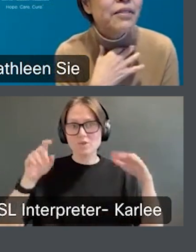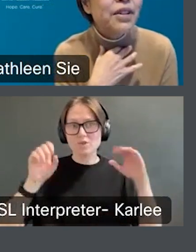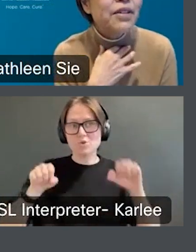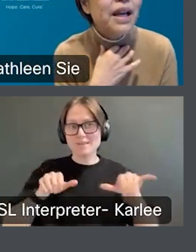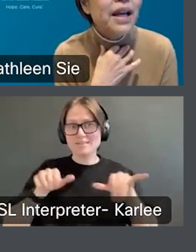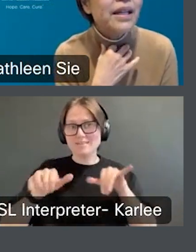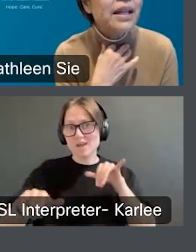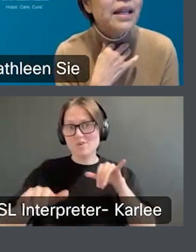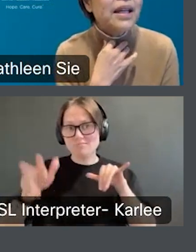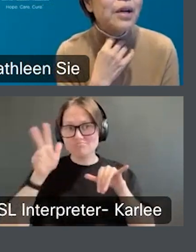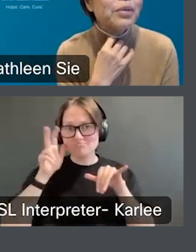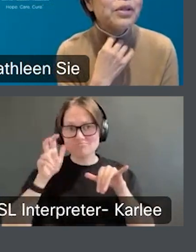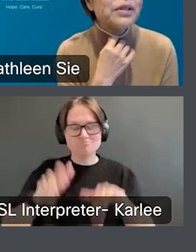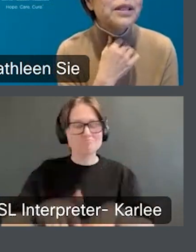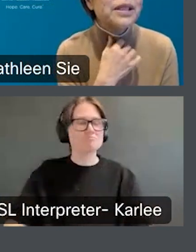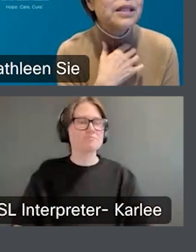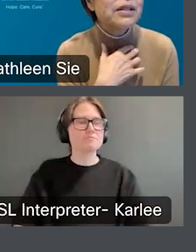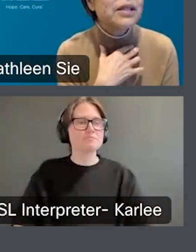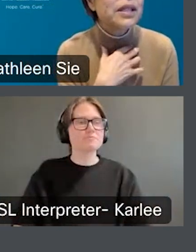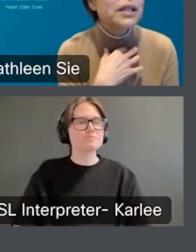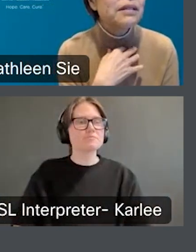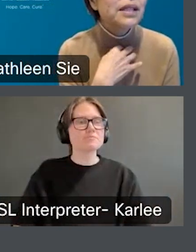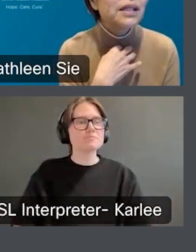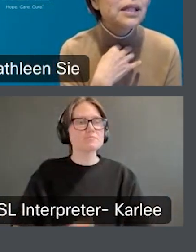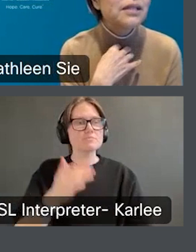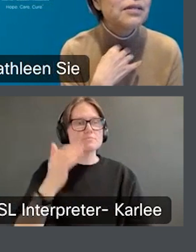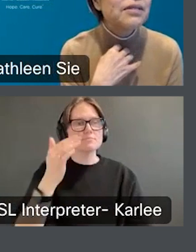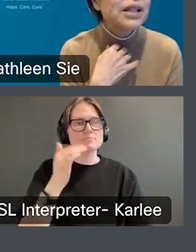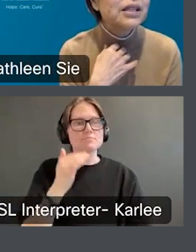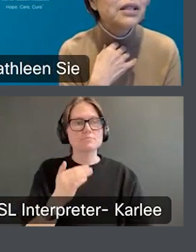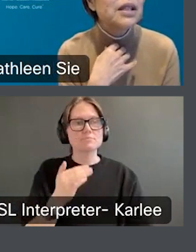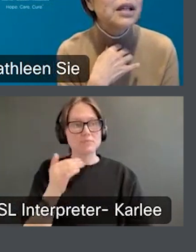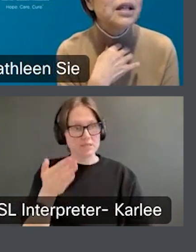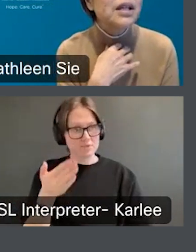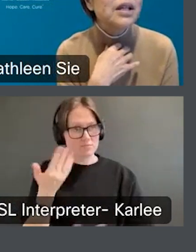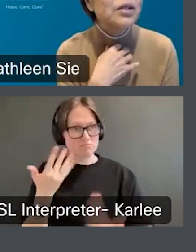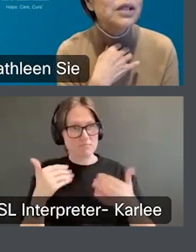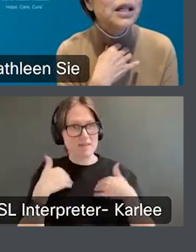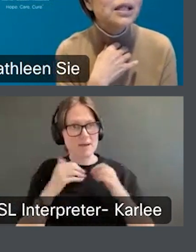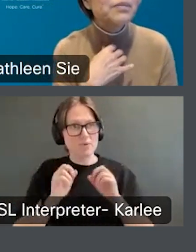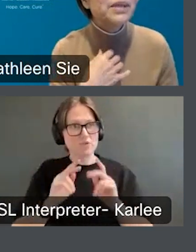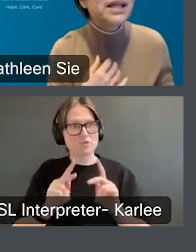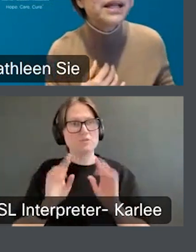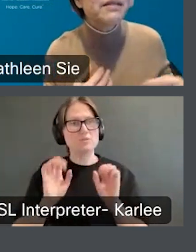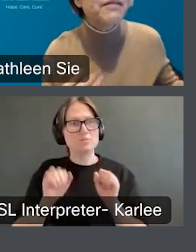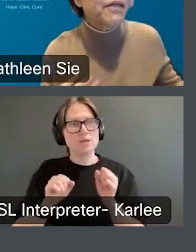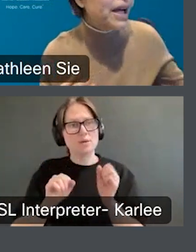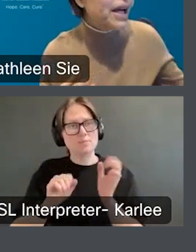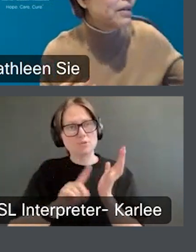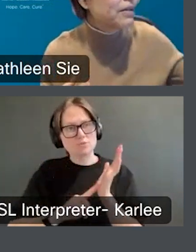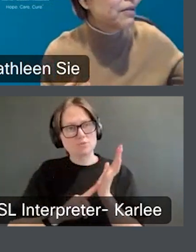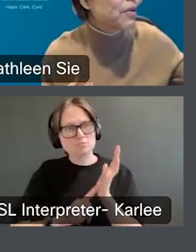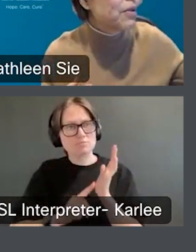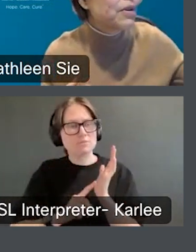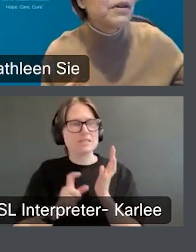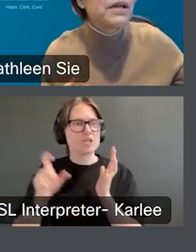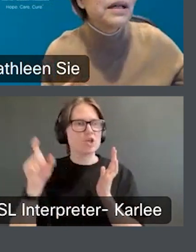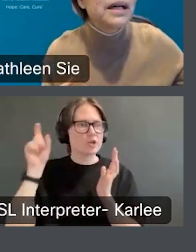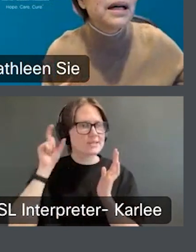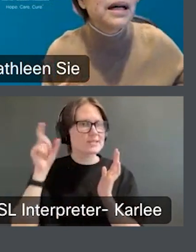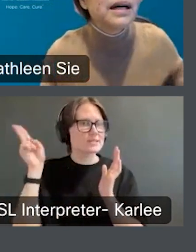have you had the opportunity to look at hearing assistive device use as a mitigating factor